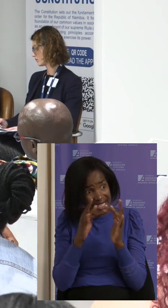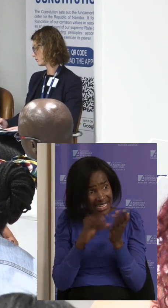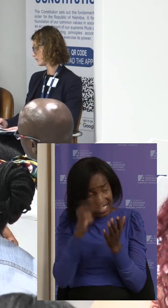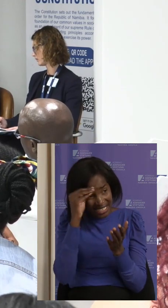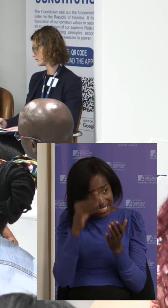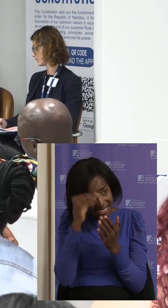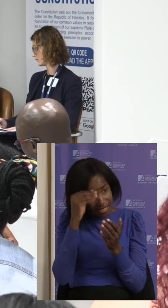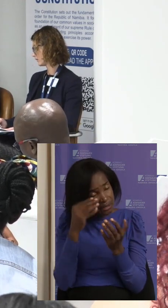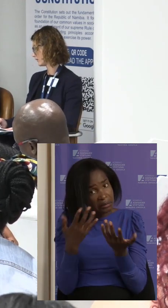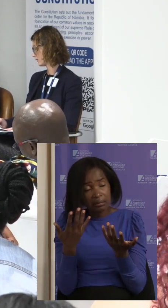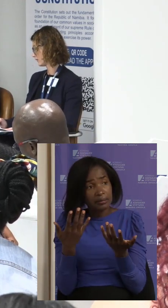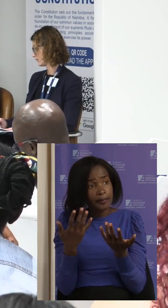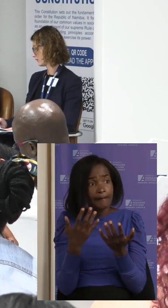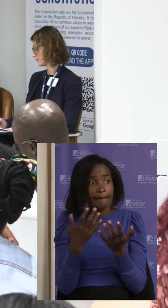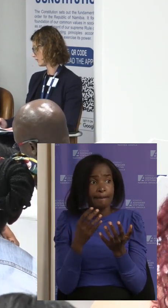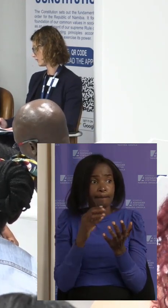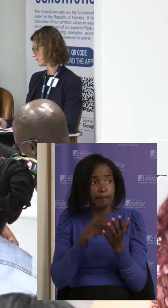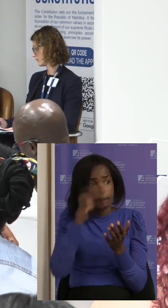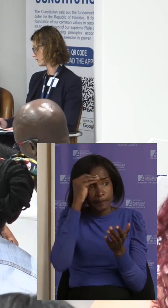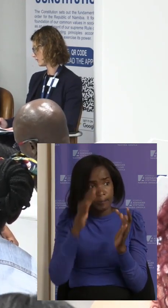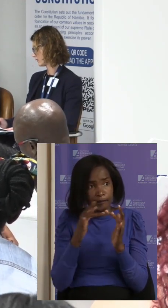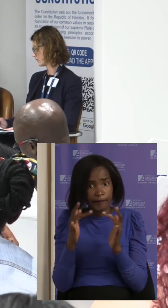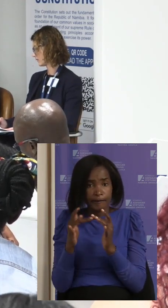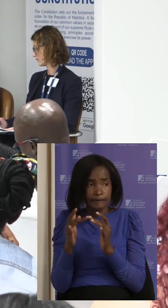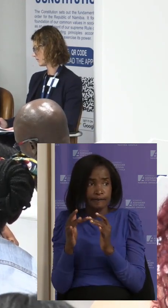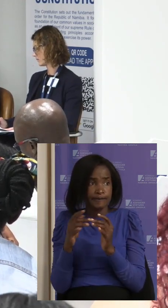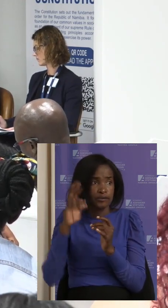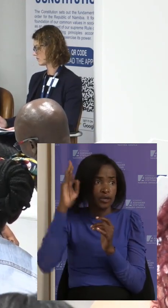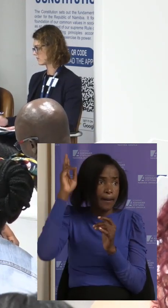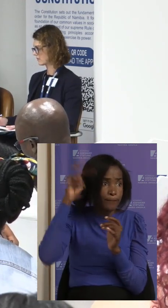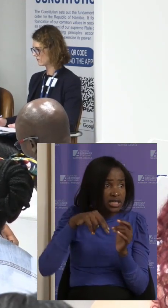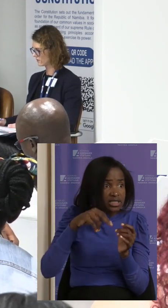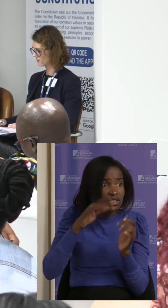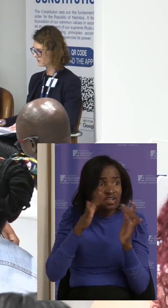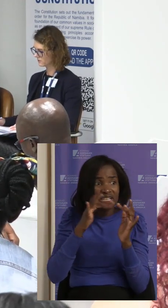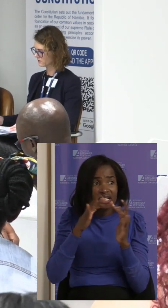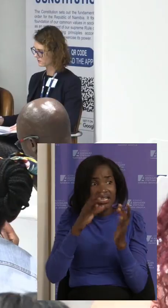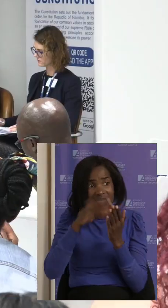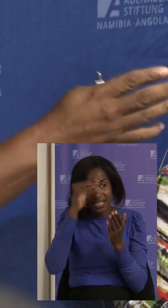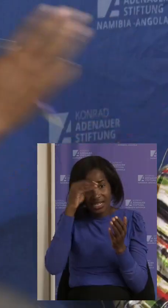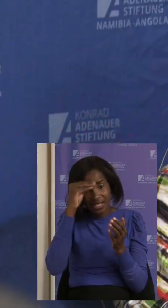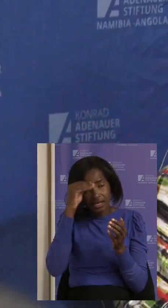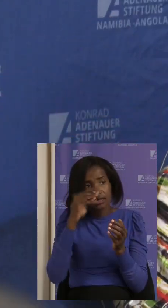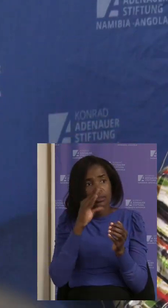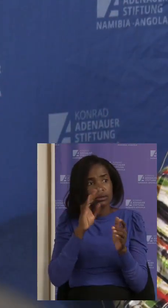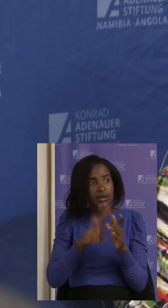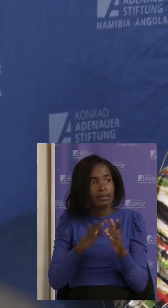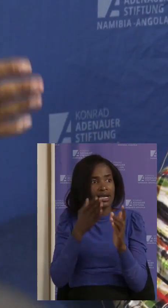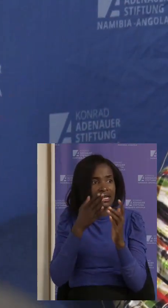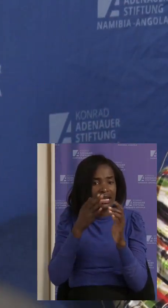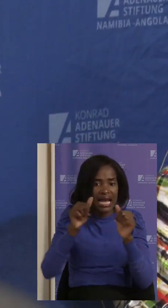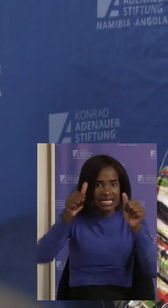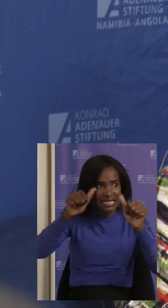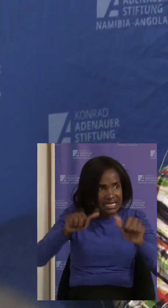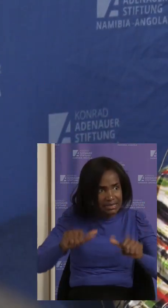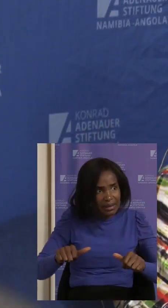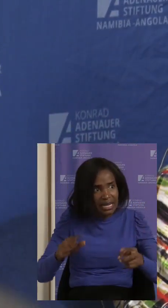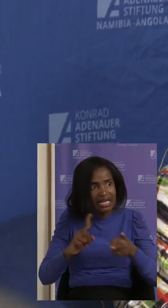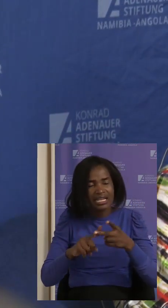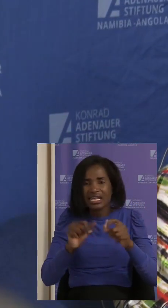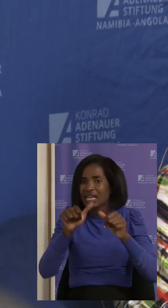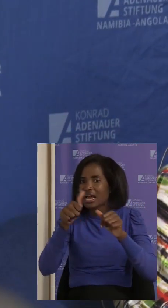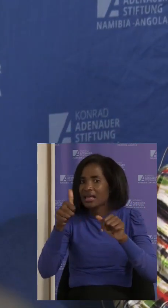even contemplating, trying to come up with a policy on e-learning, which will talk to the issues of assessment, issues on many